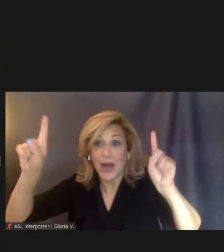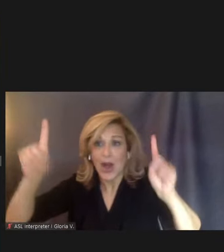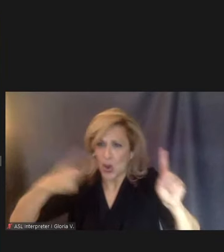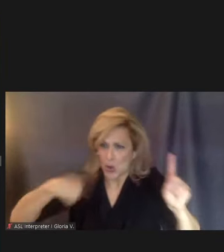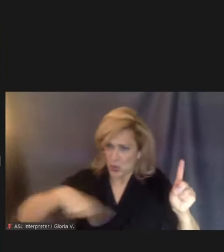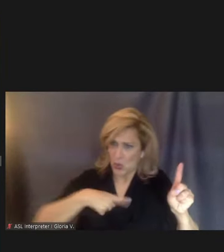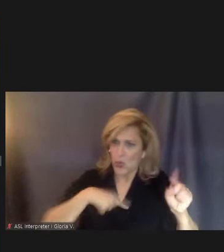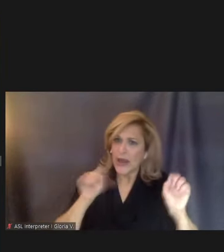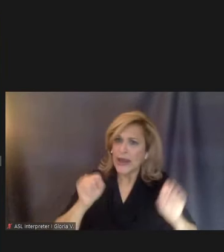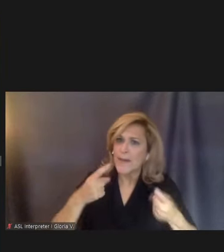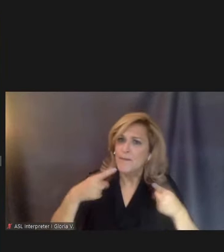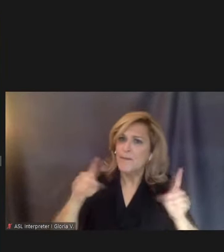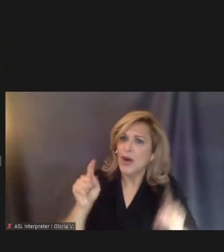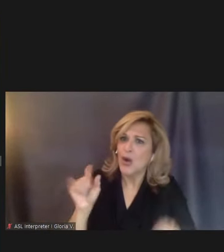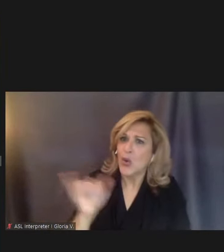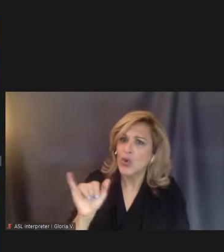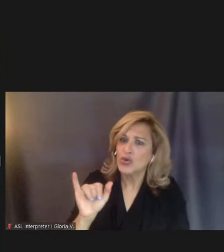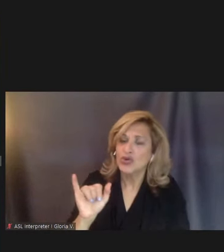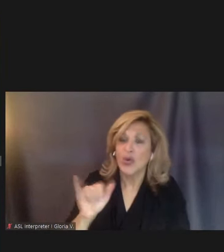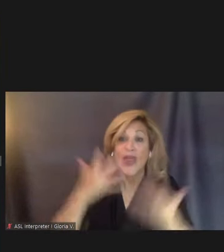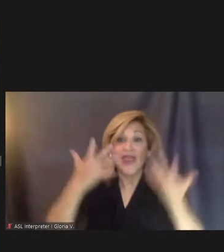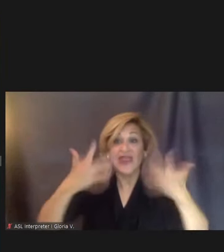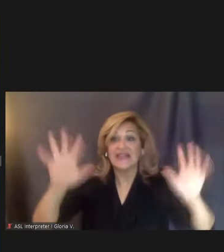it. Thanks so much.